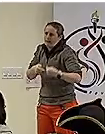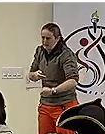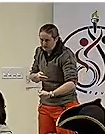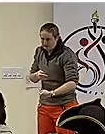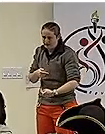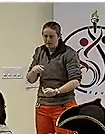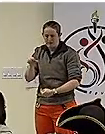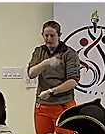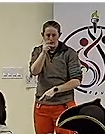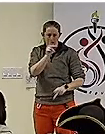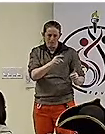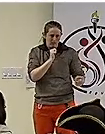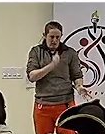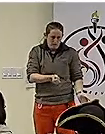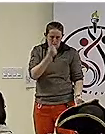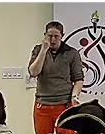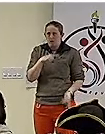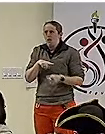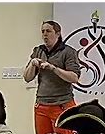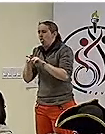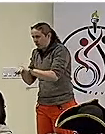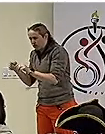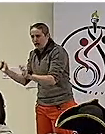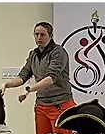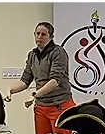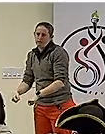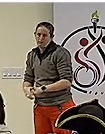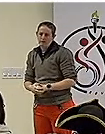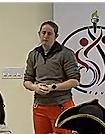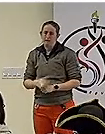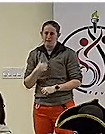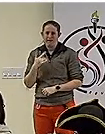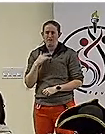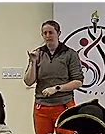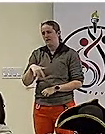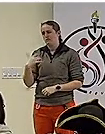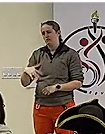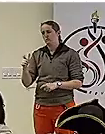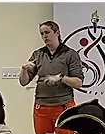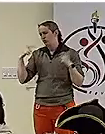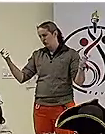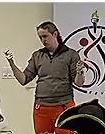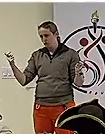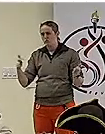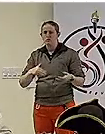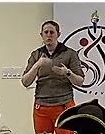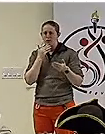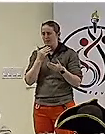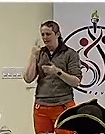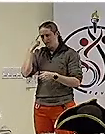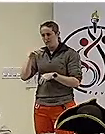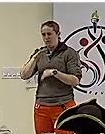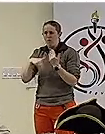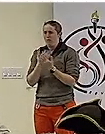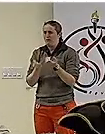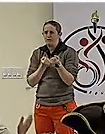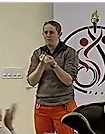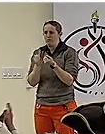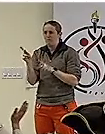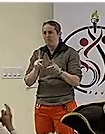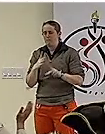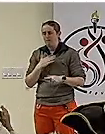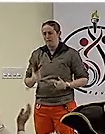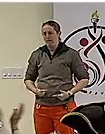don't understand, I think is a really big thing. So just want to give a big shout out as well to the support people in my life. Thank you so